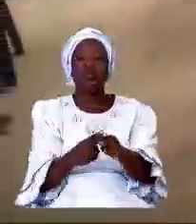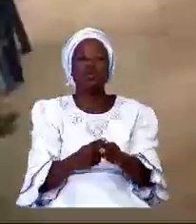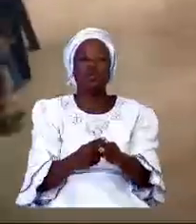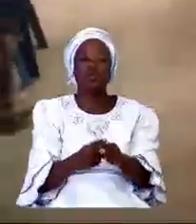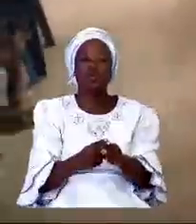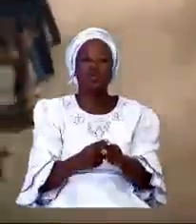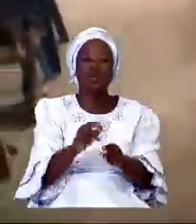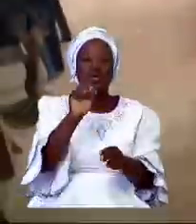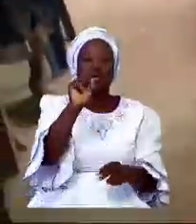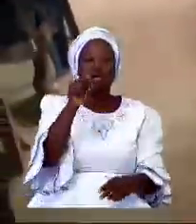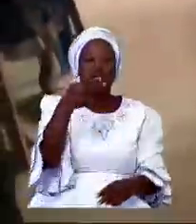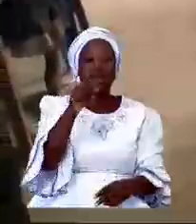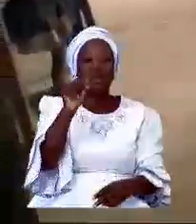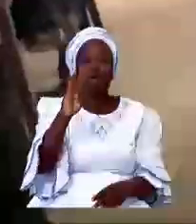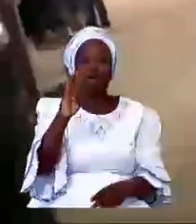You have